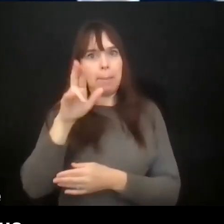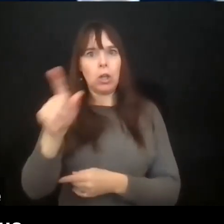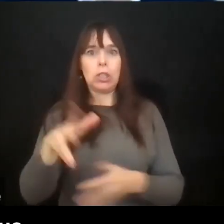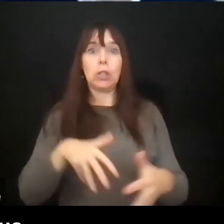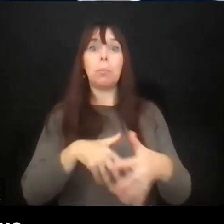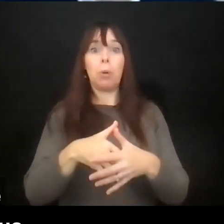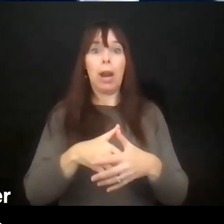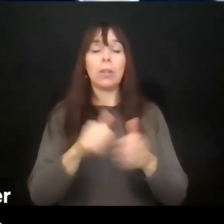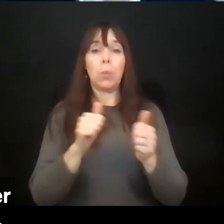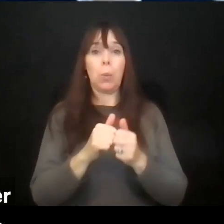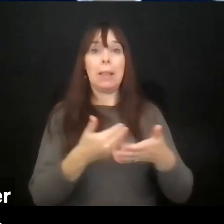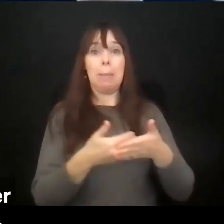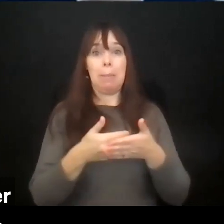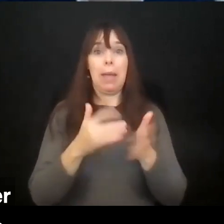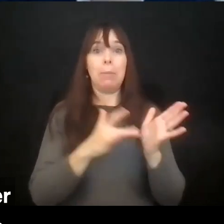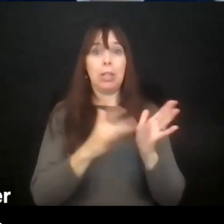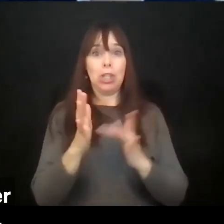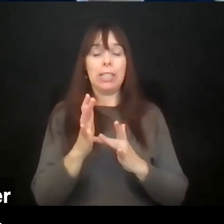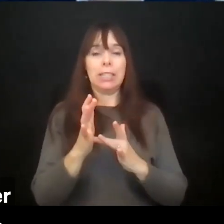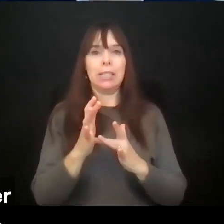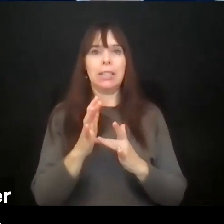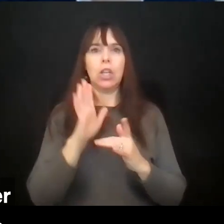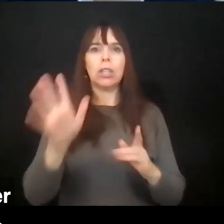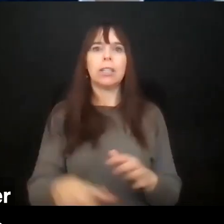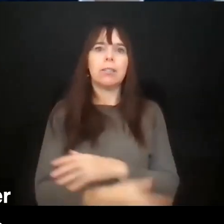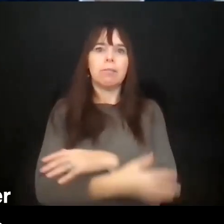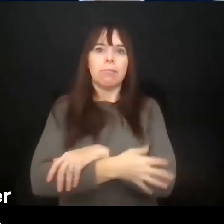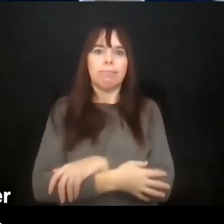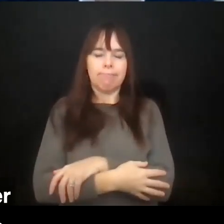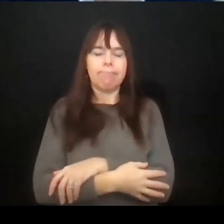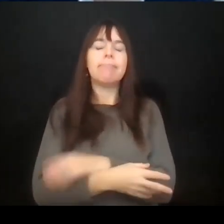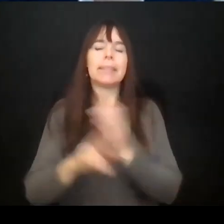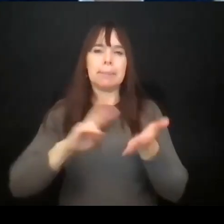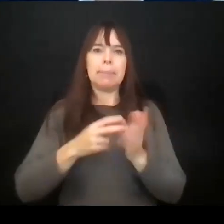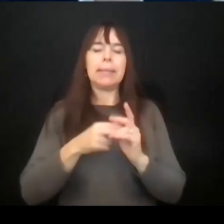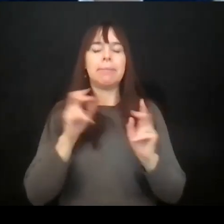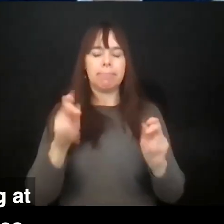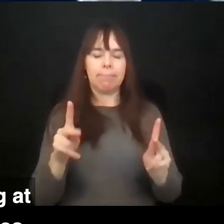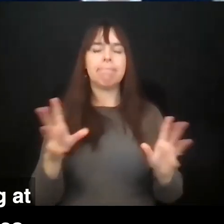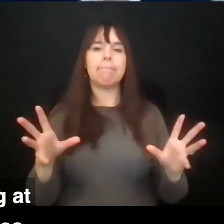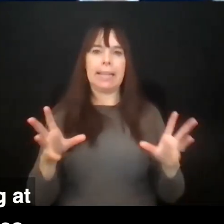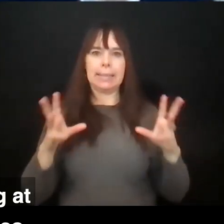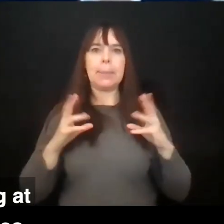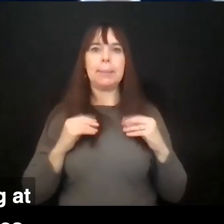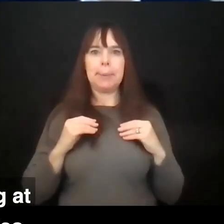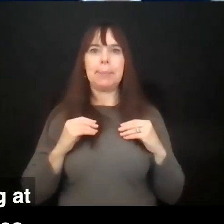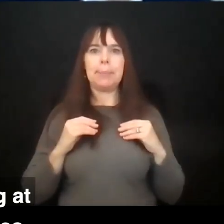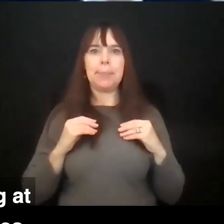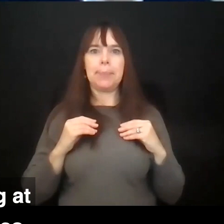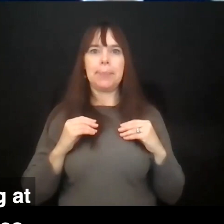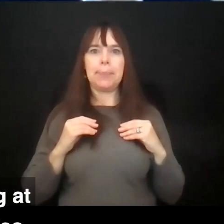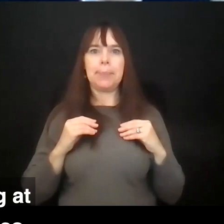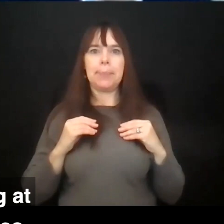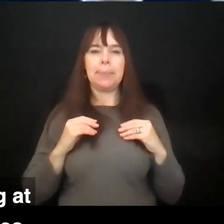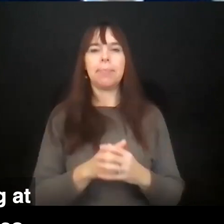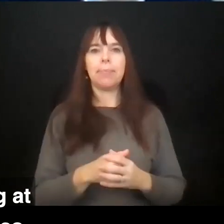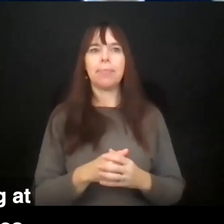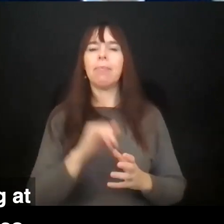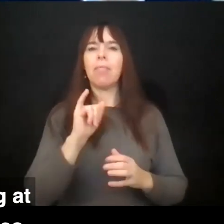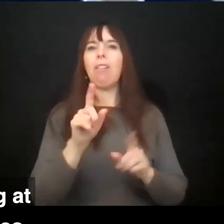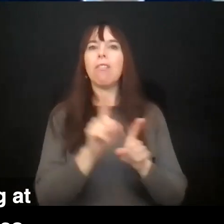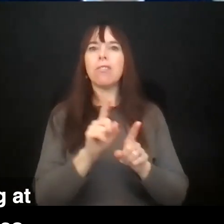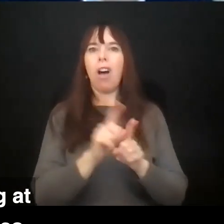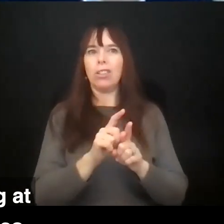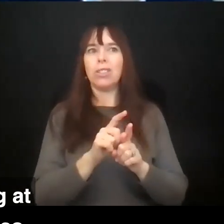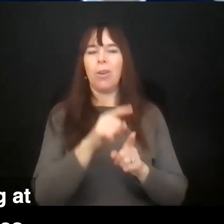with Jesus, and she crosses her arms in acceptance. This is also a painting at